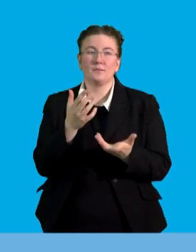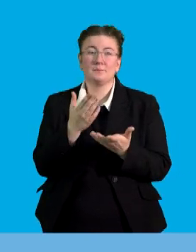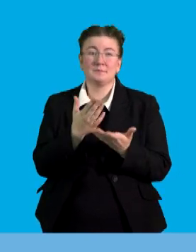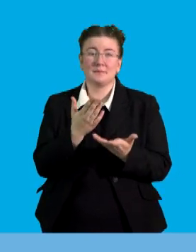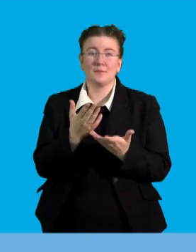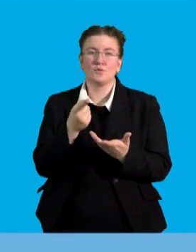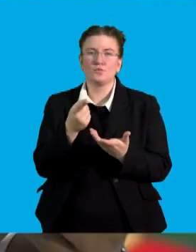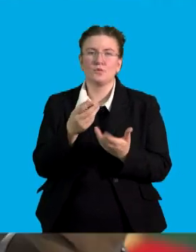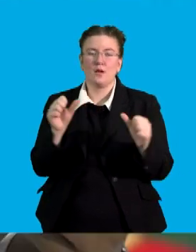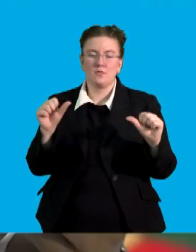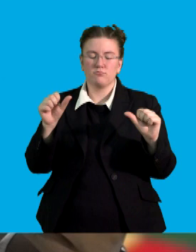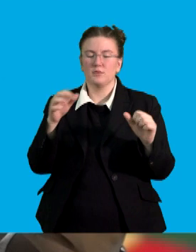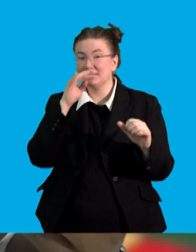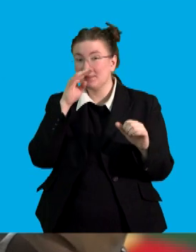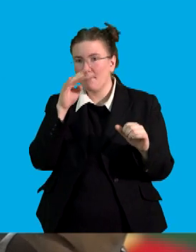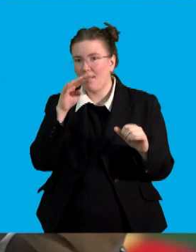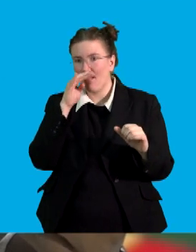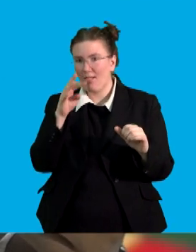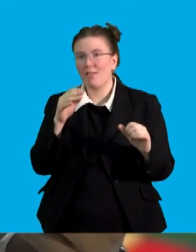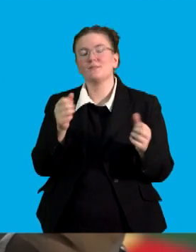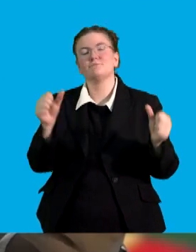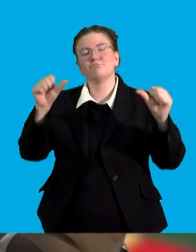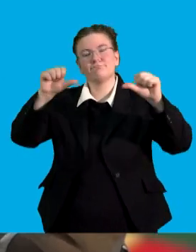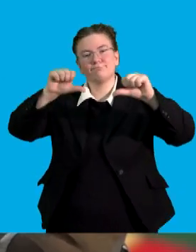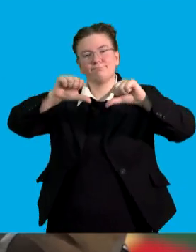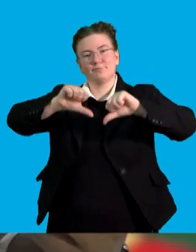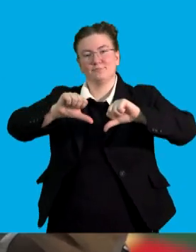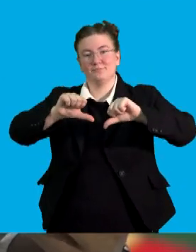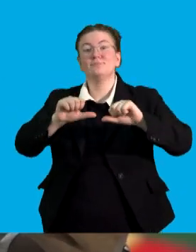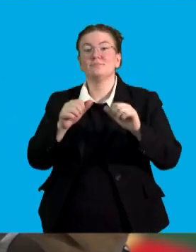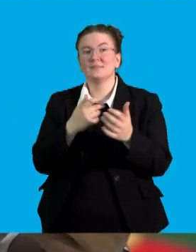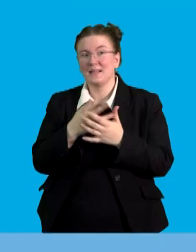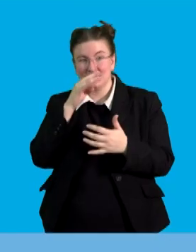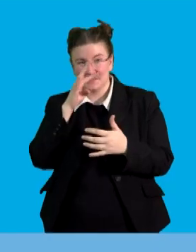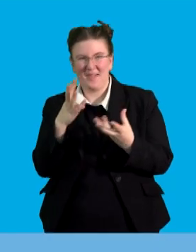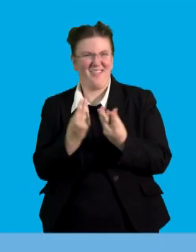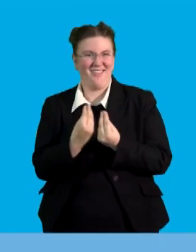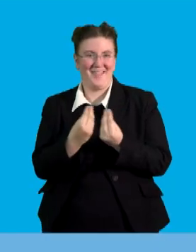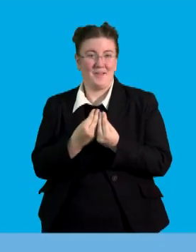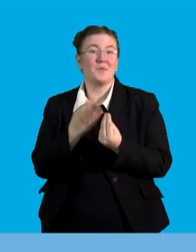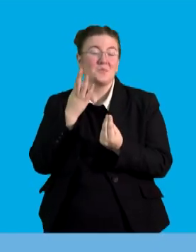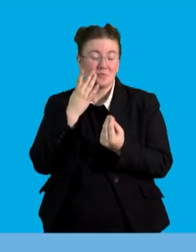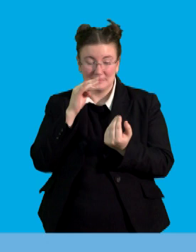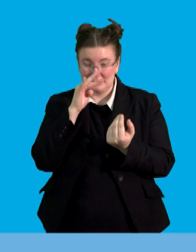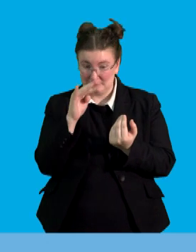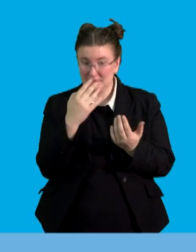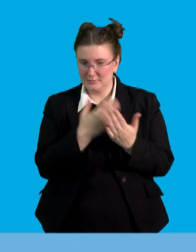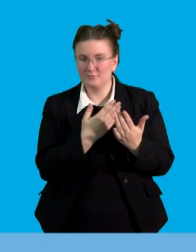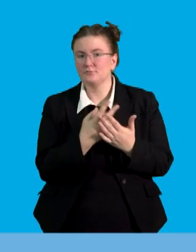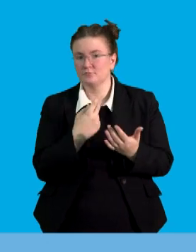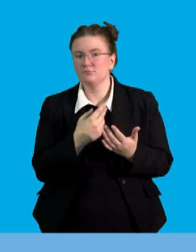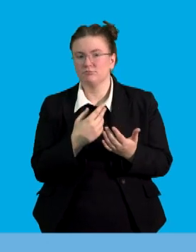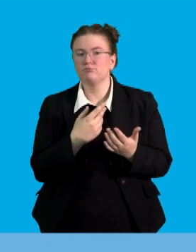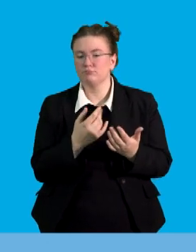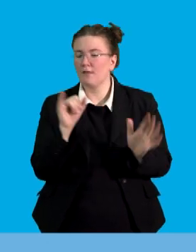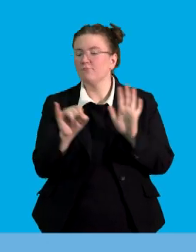you're mixing the two substances, you can smell something. So because of that smell, we can then clearly say that a reaction has taken place. For